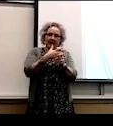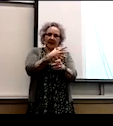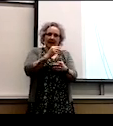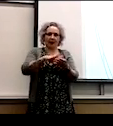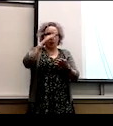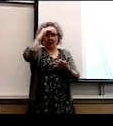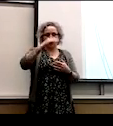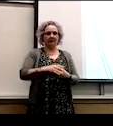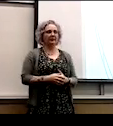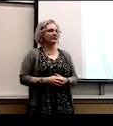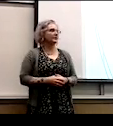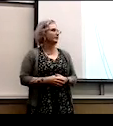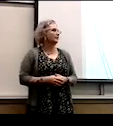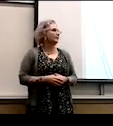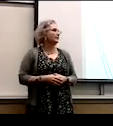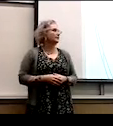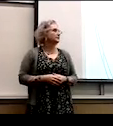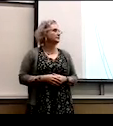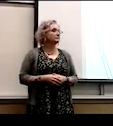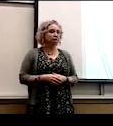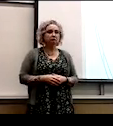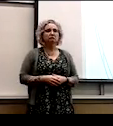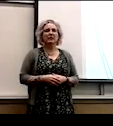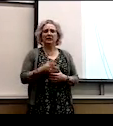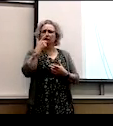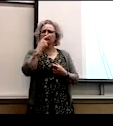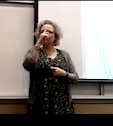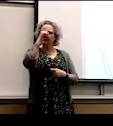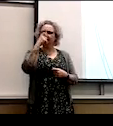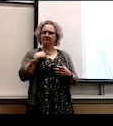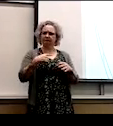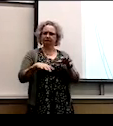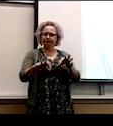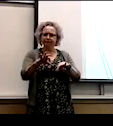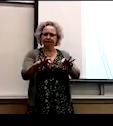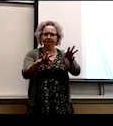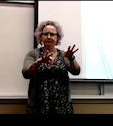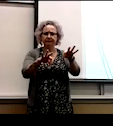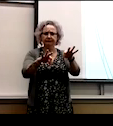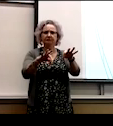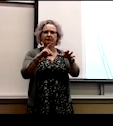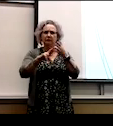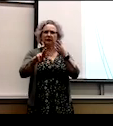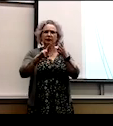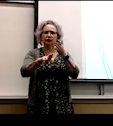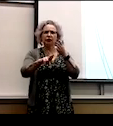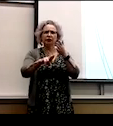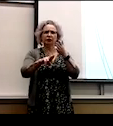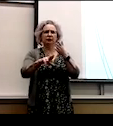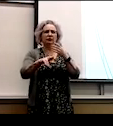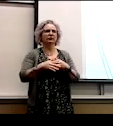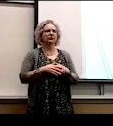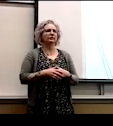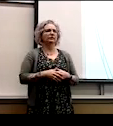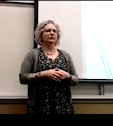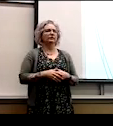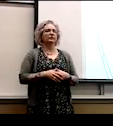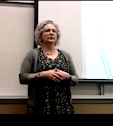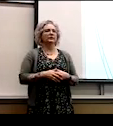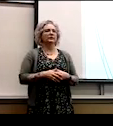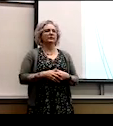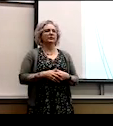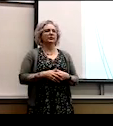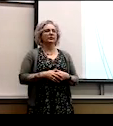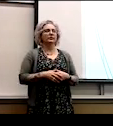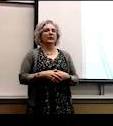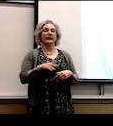to find that there has been some research done. I would say persons with developmental